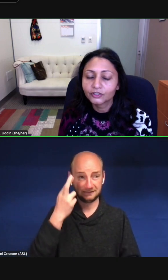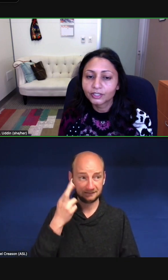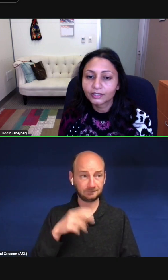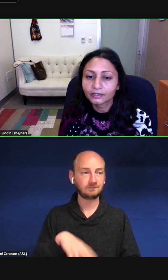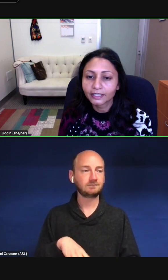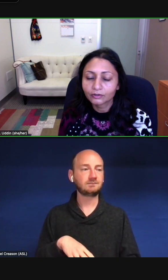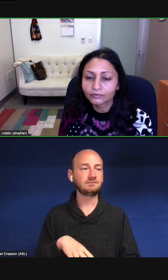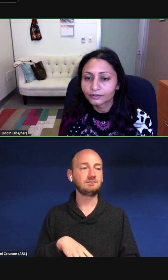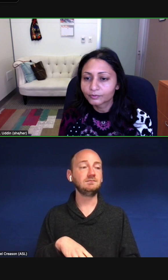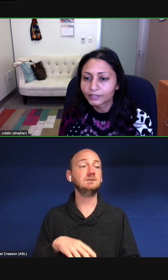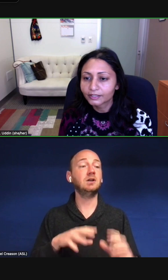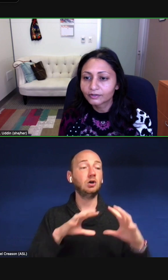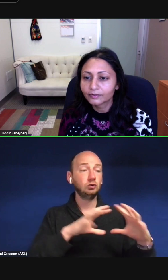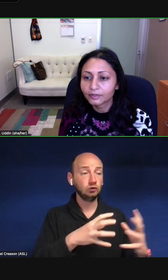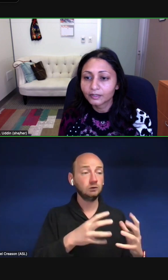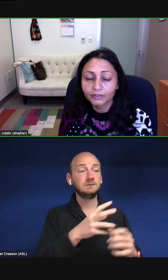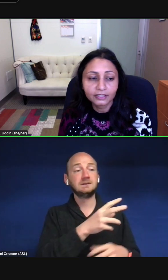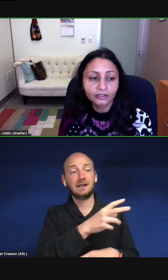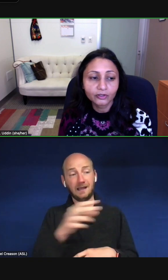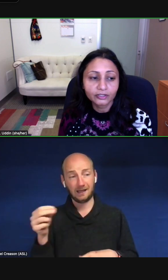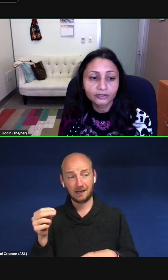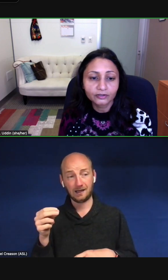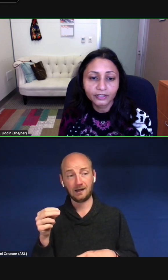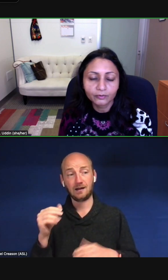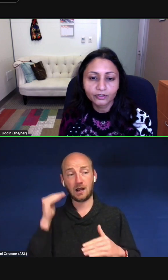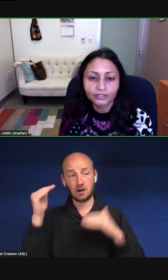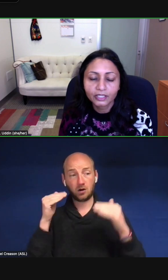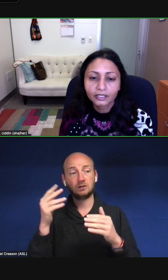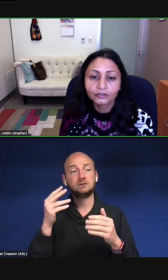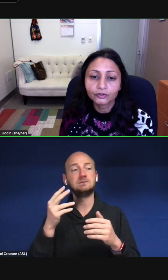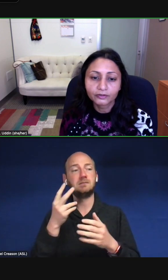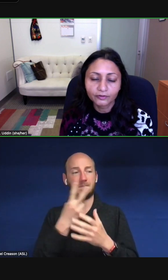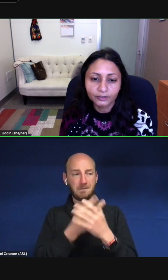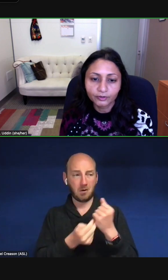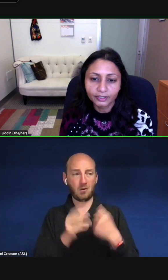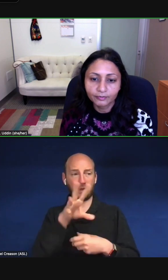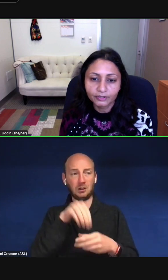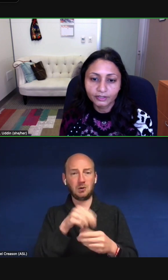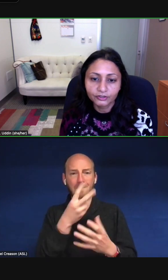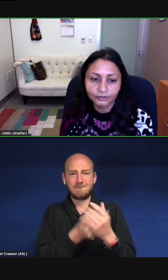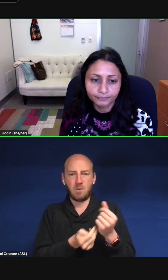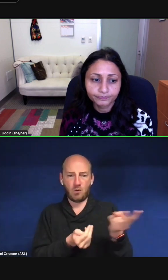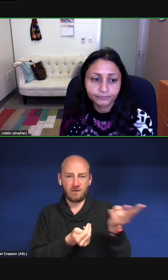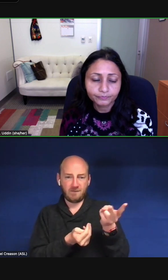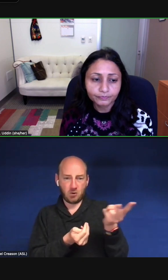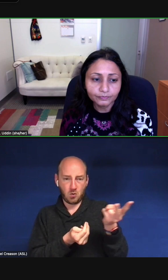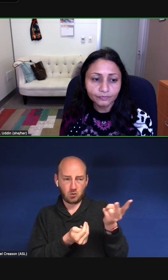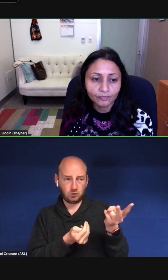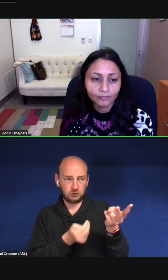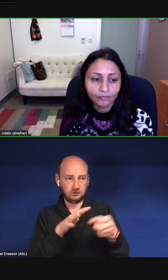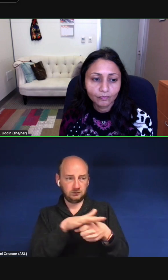be engaging lateral frontoparietal and mid-singular insular networks during flexible item selection.